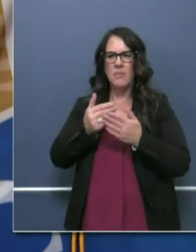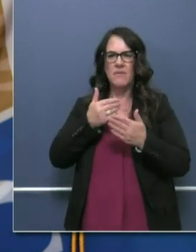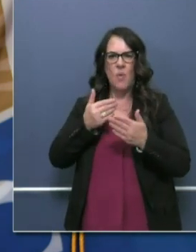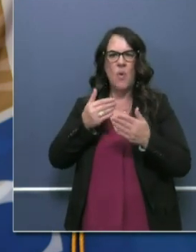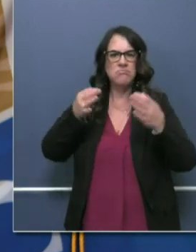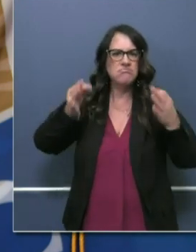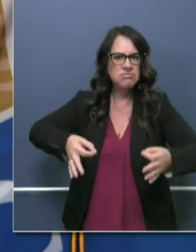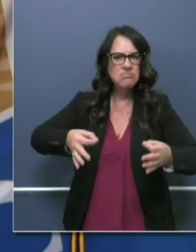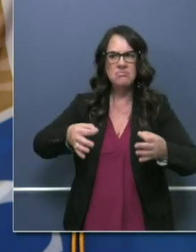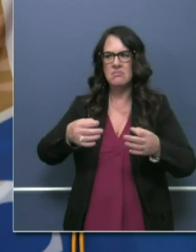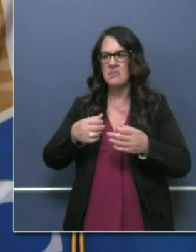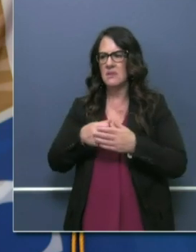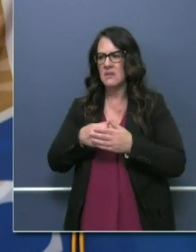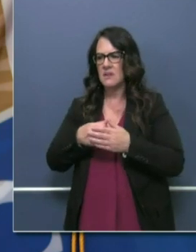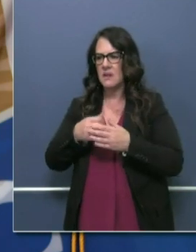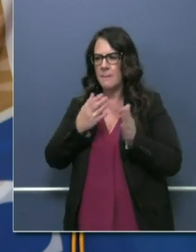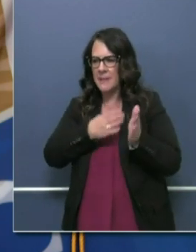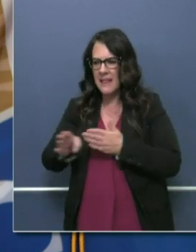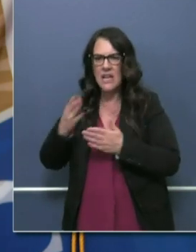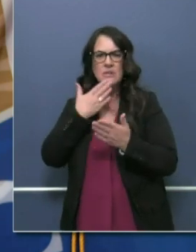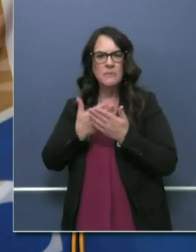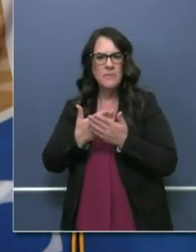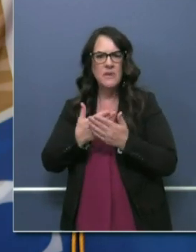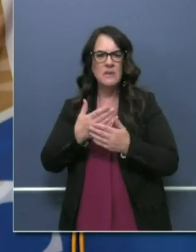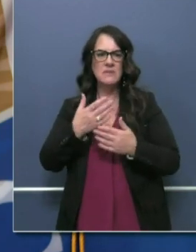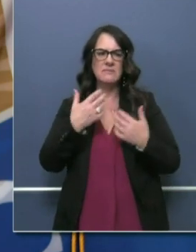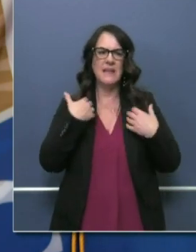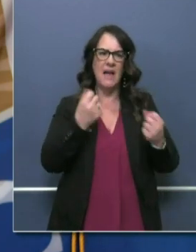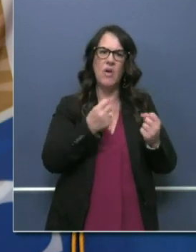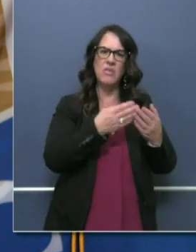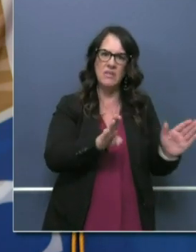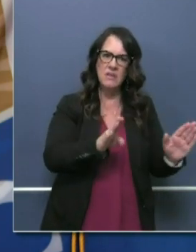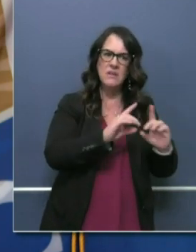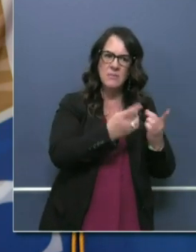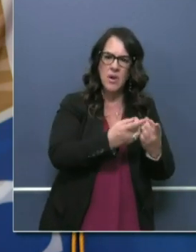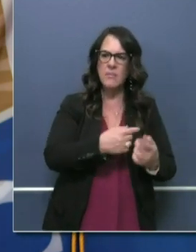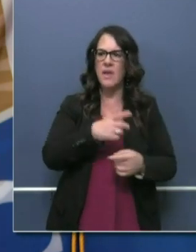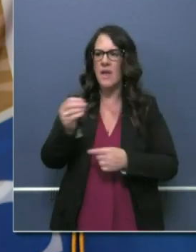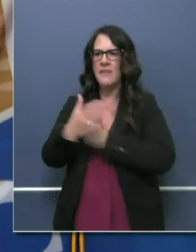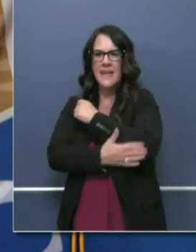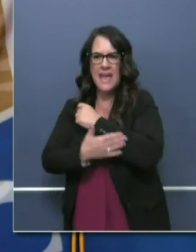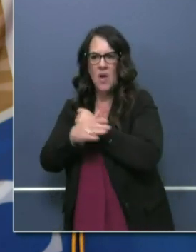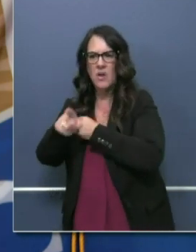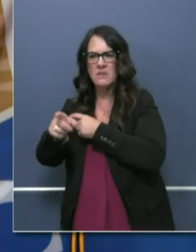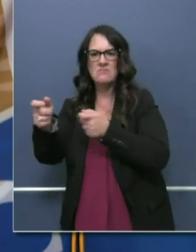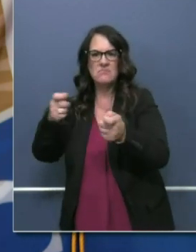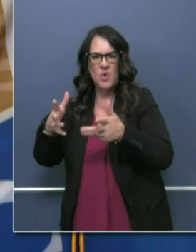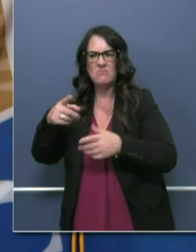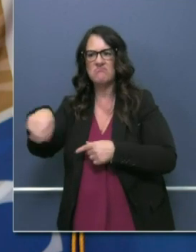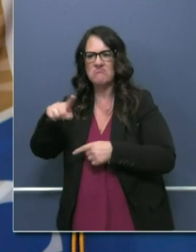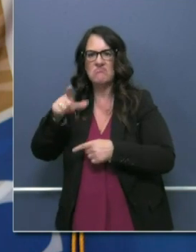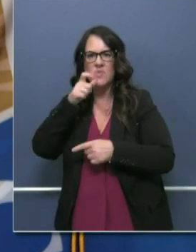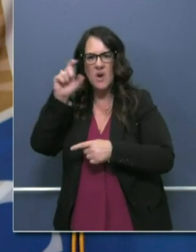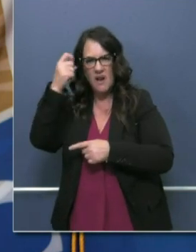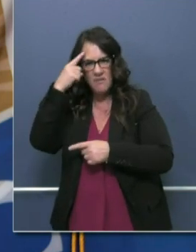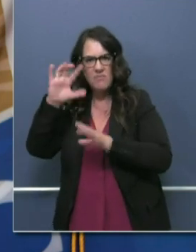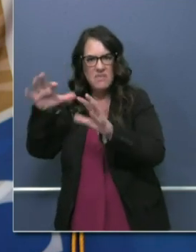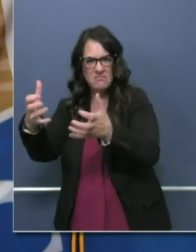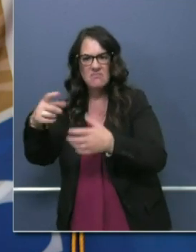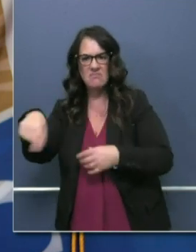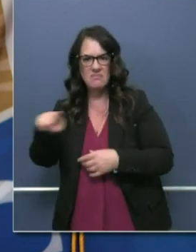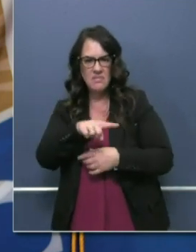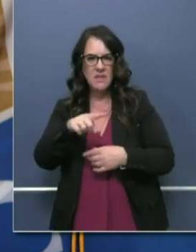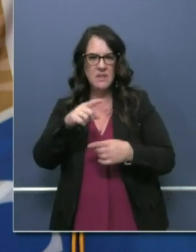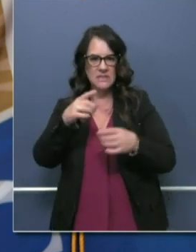cities, but with the counties, with the health directors, with the state, in that spirit of partnership. If they get too